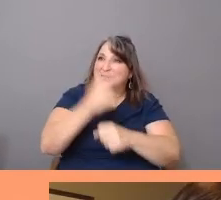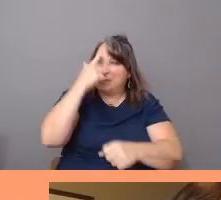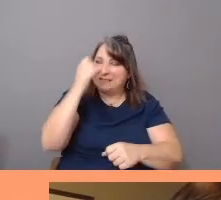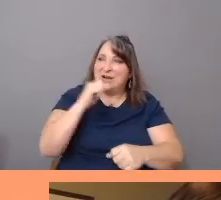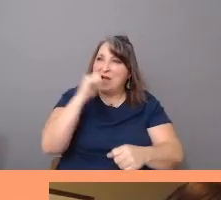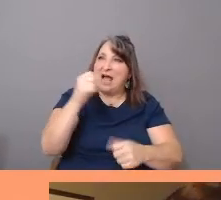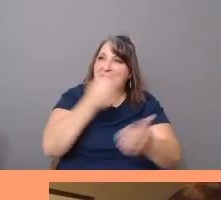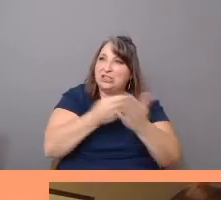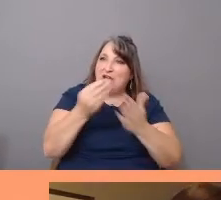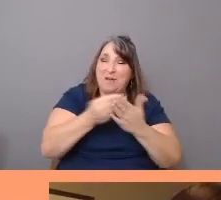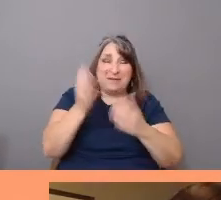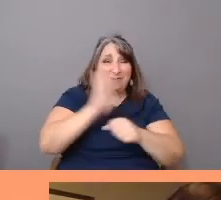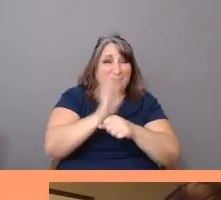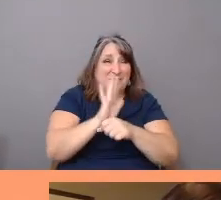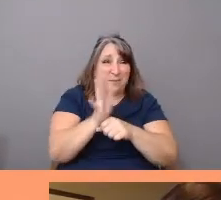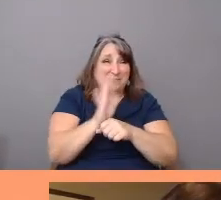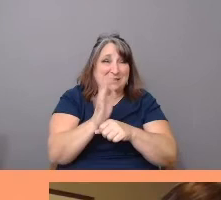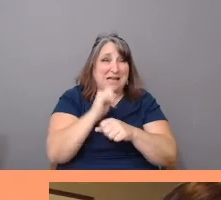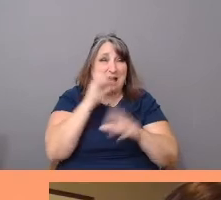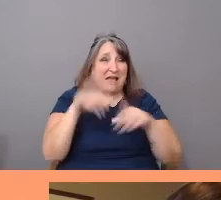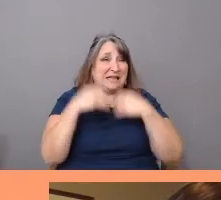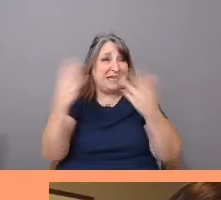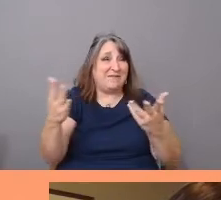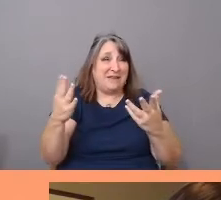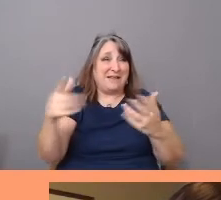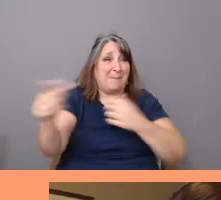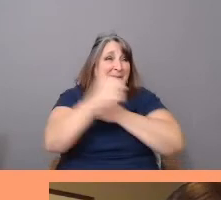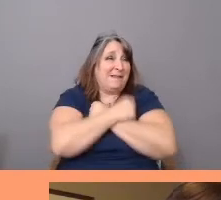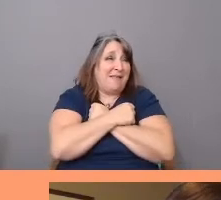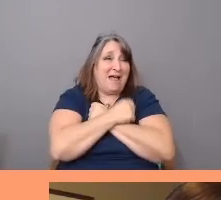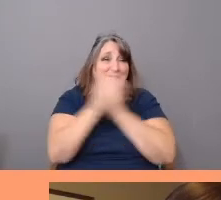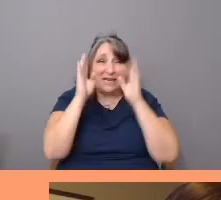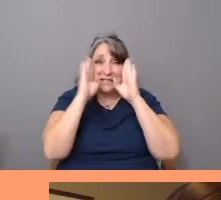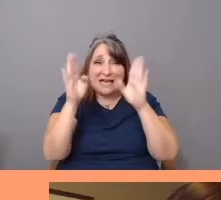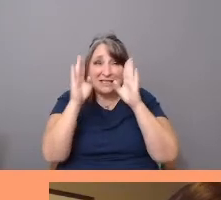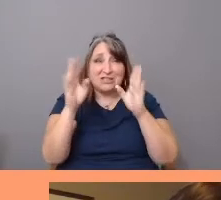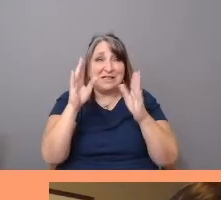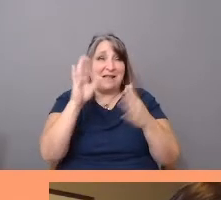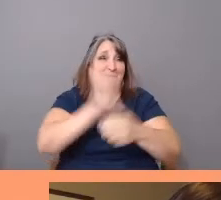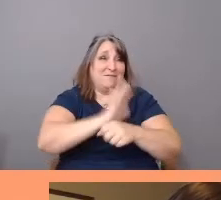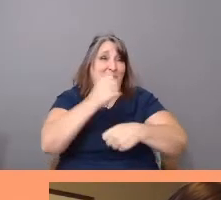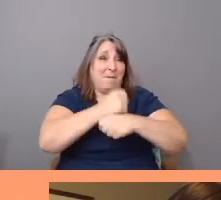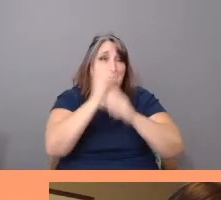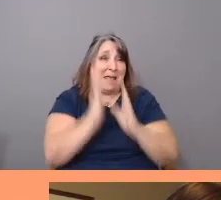around and giving them the love and attention that the filmmaker expected.